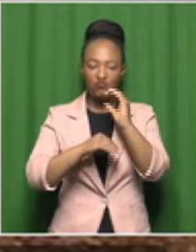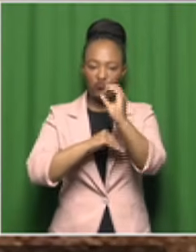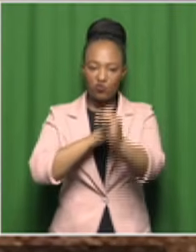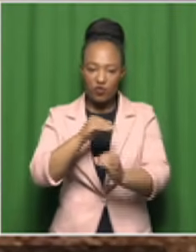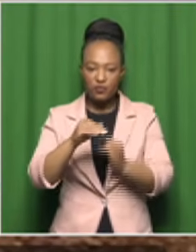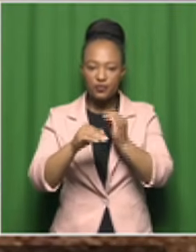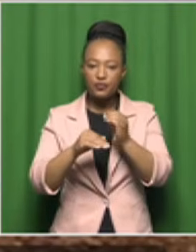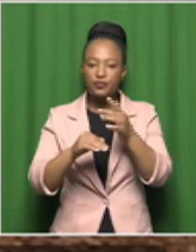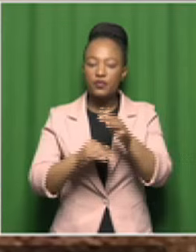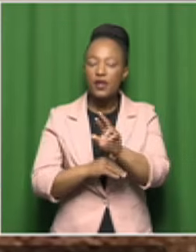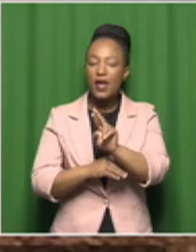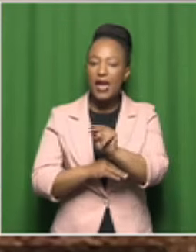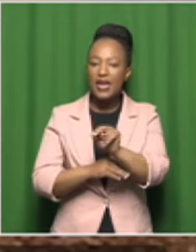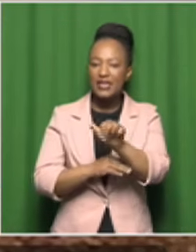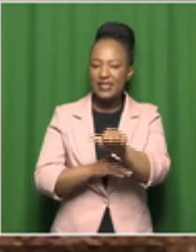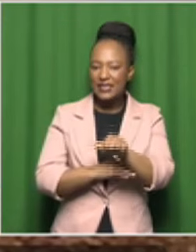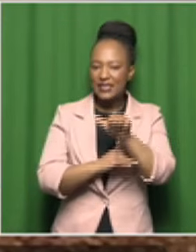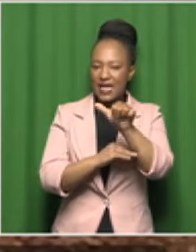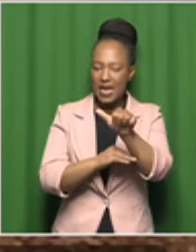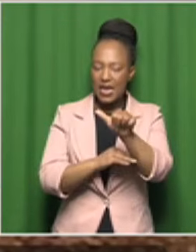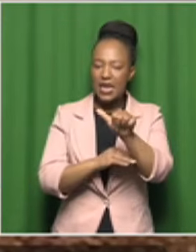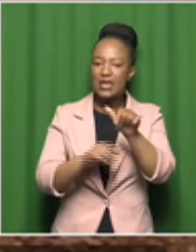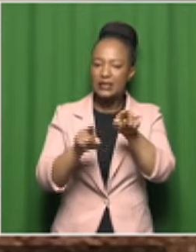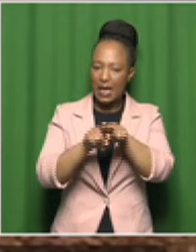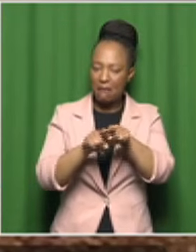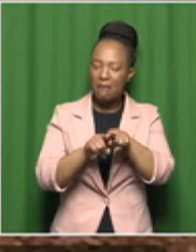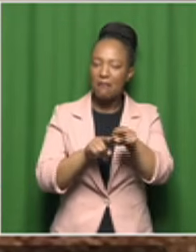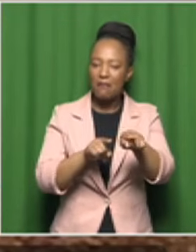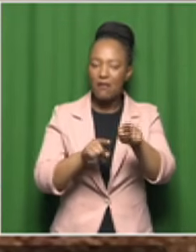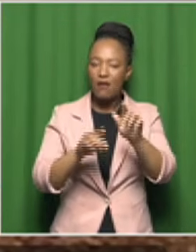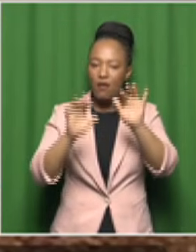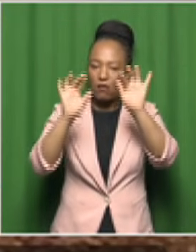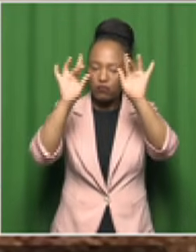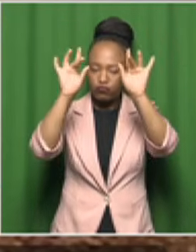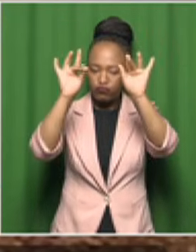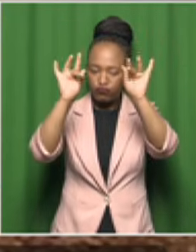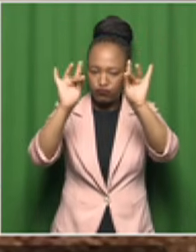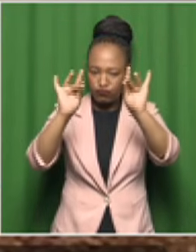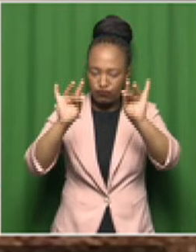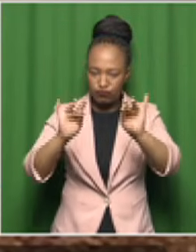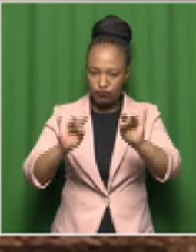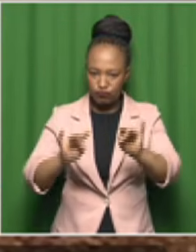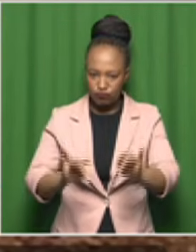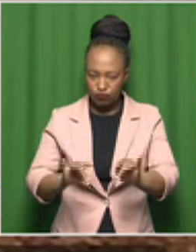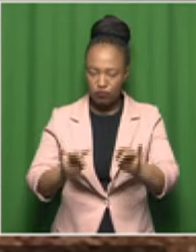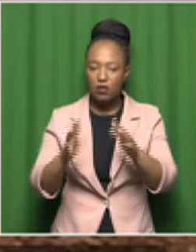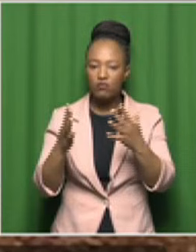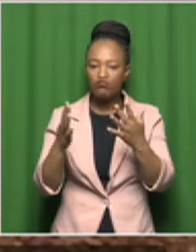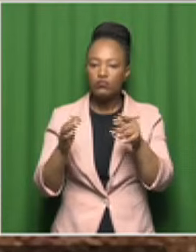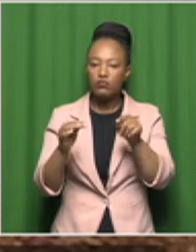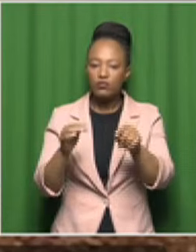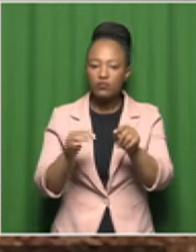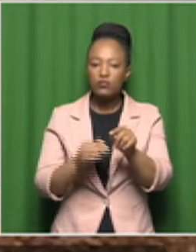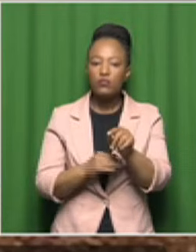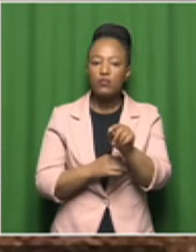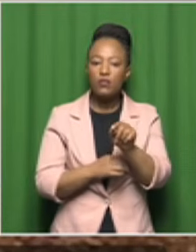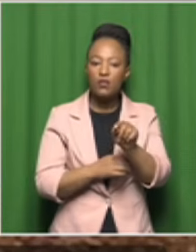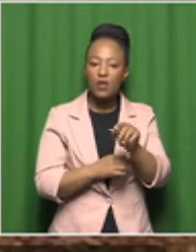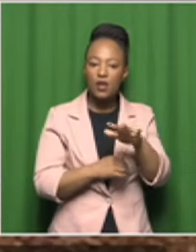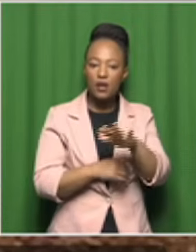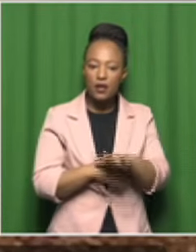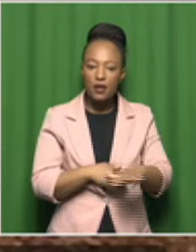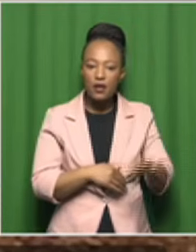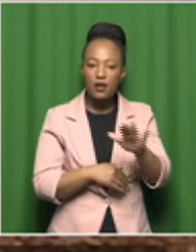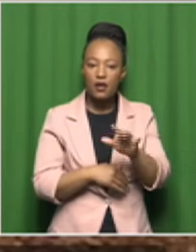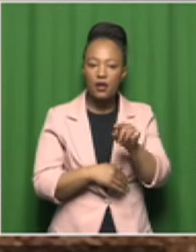on the N6 being snowed. I believe Penhook is open this morning, but the R56, the Barclay Pass, just south of Barclay East,